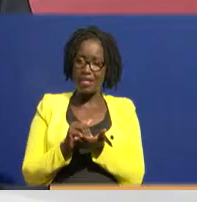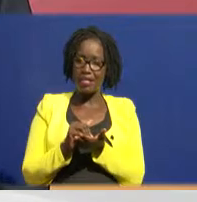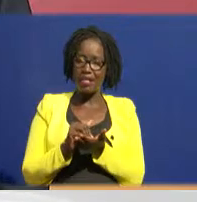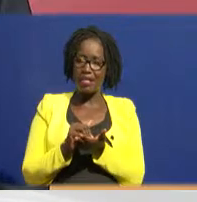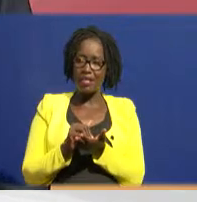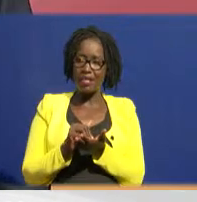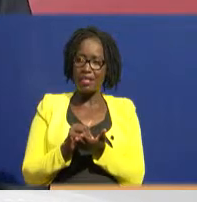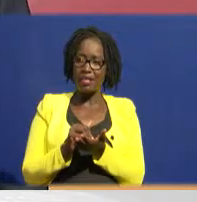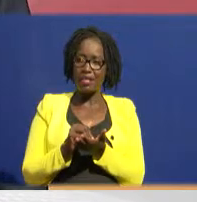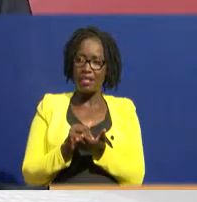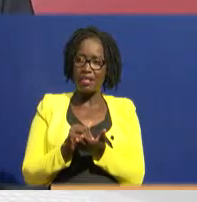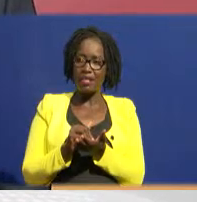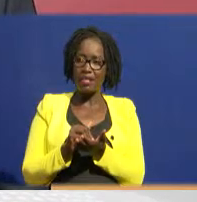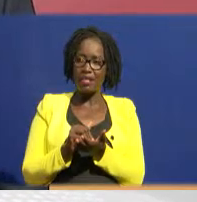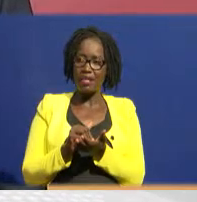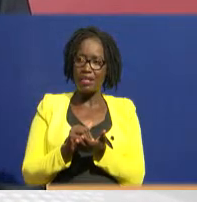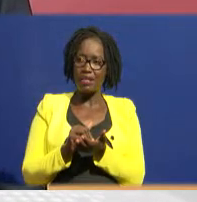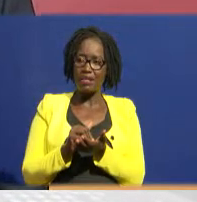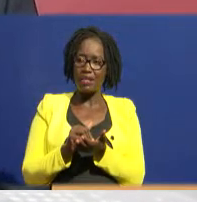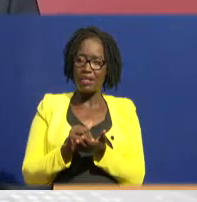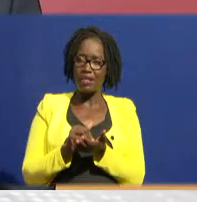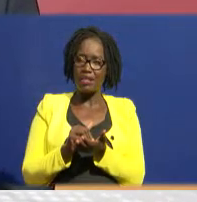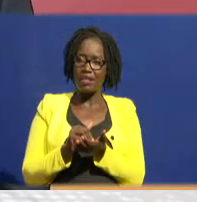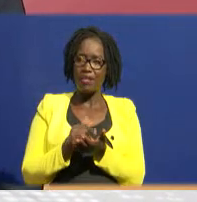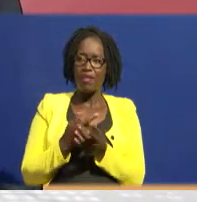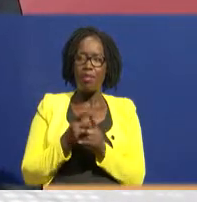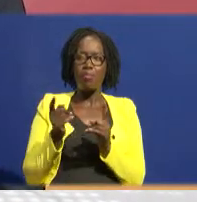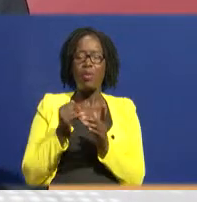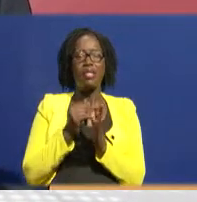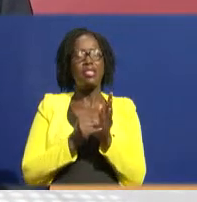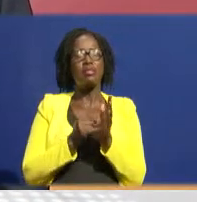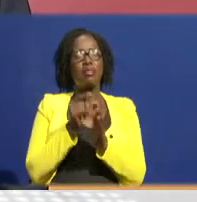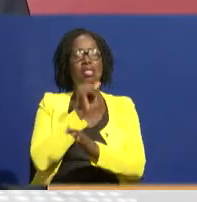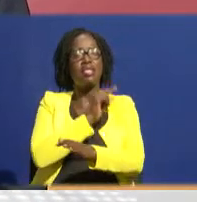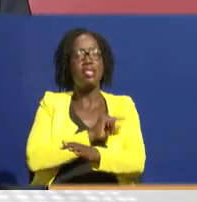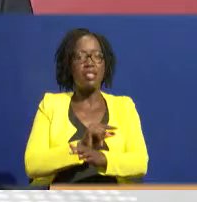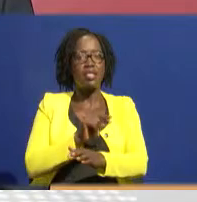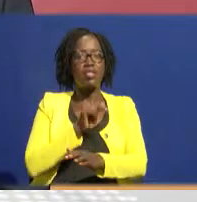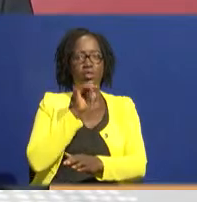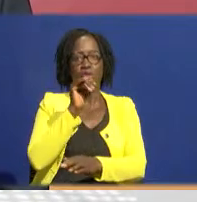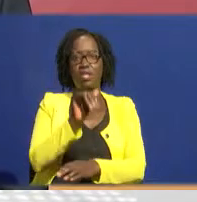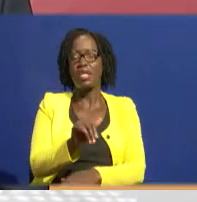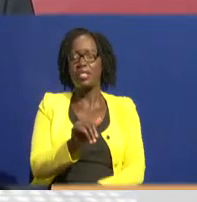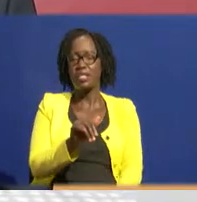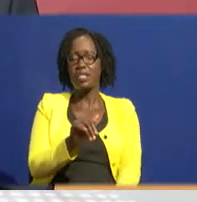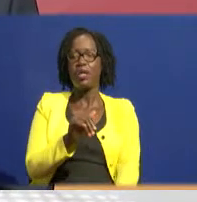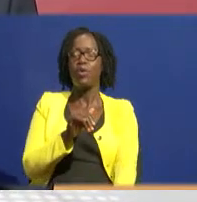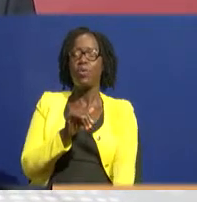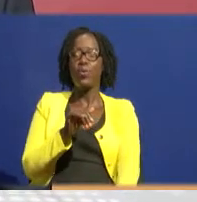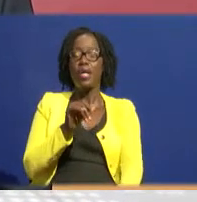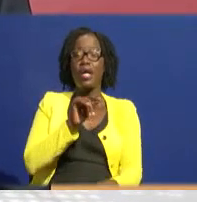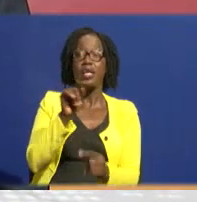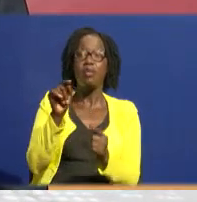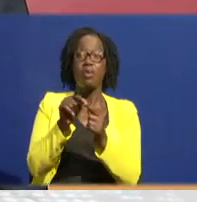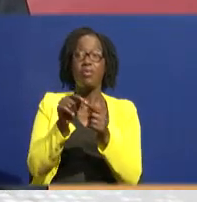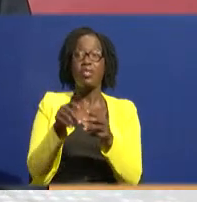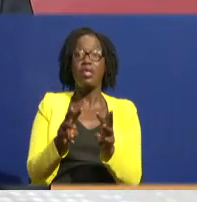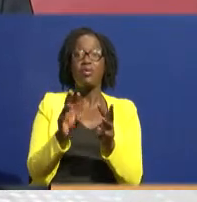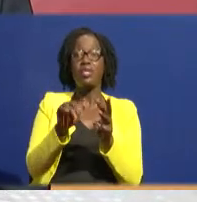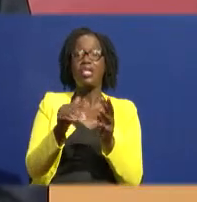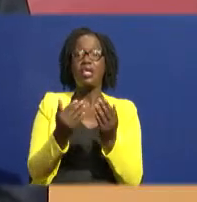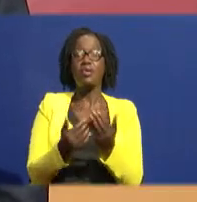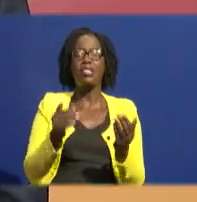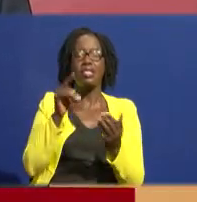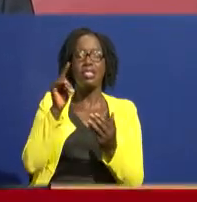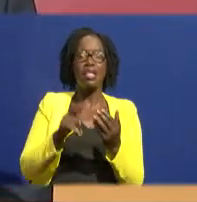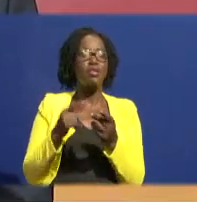something again. We never gone through it again. But it's just by the grace. It's not that we are much perfect in a manner that our children cannot go